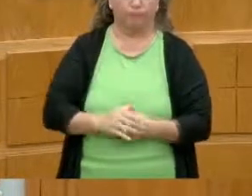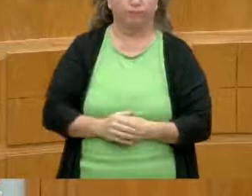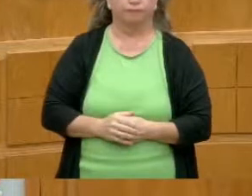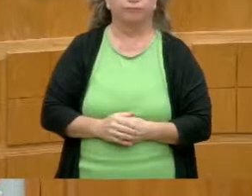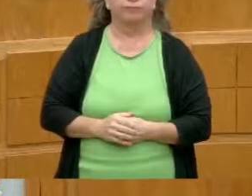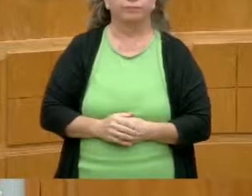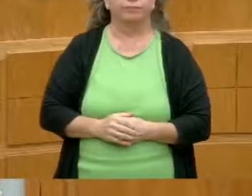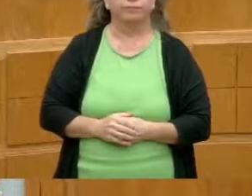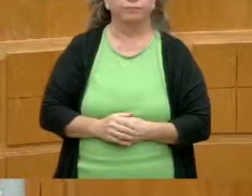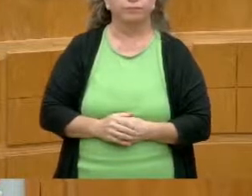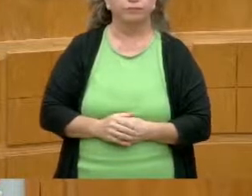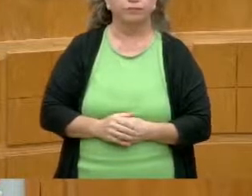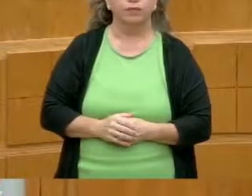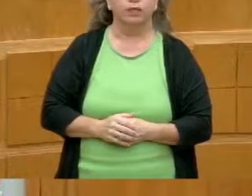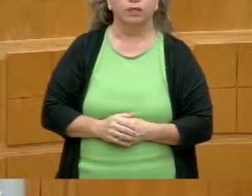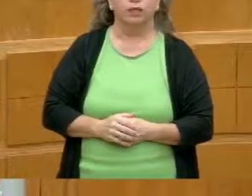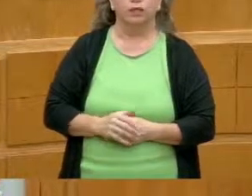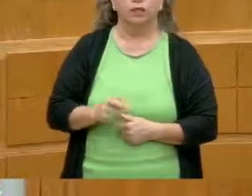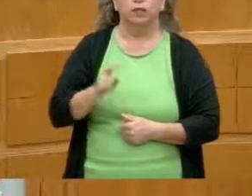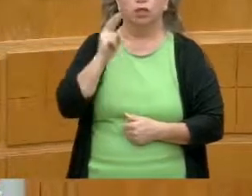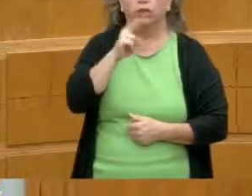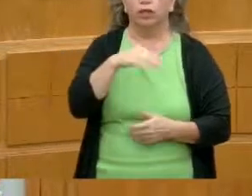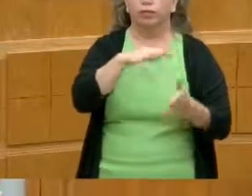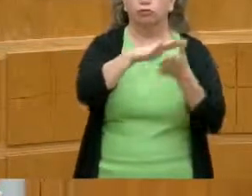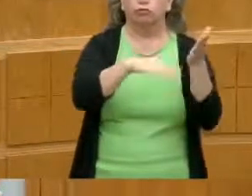Okay, so let's look at our donut chart here.